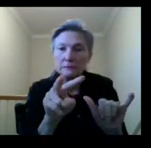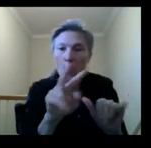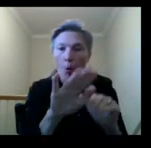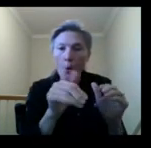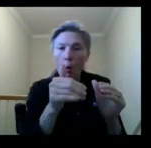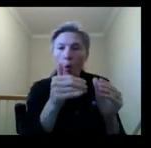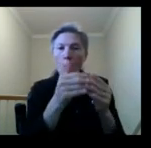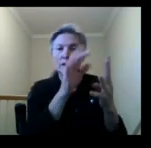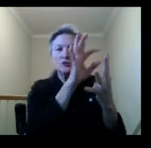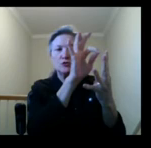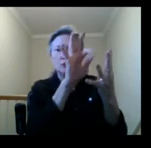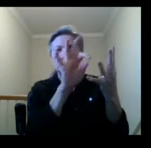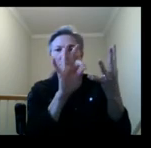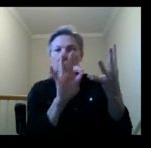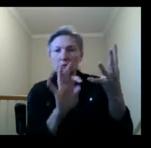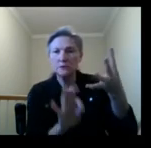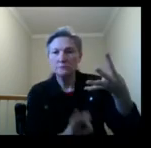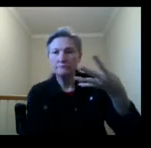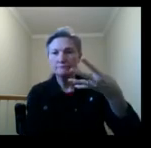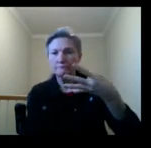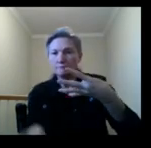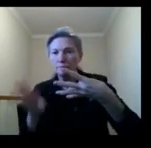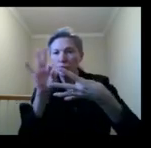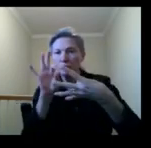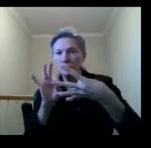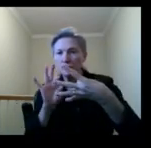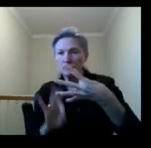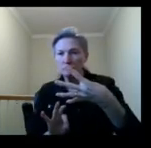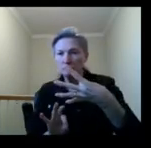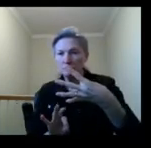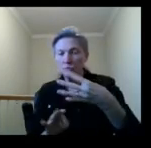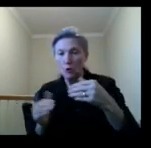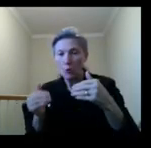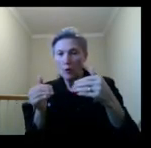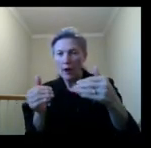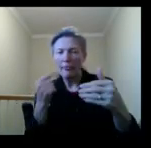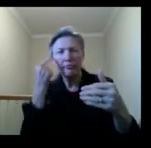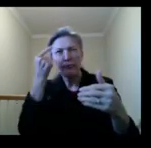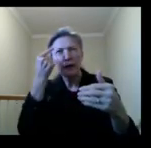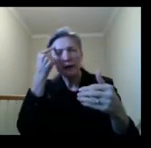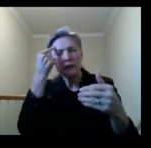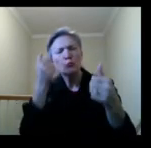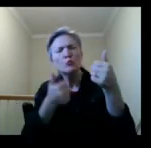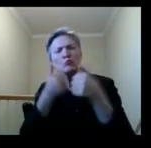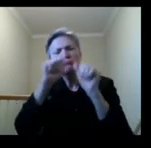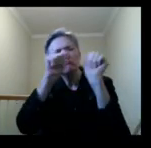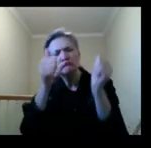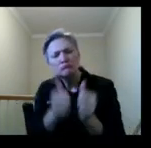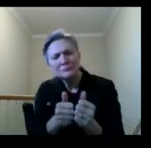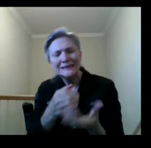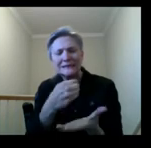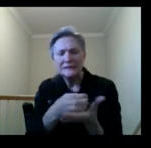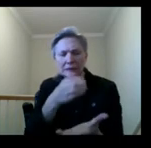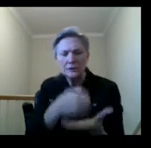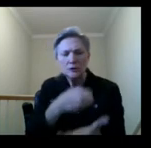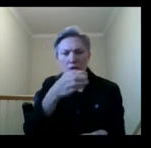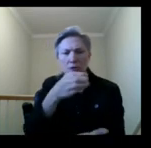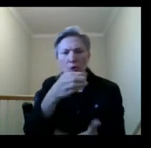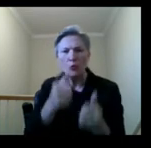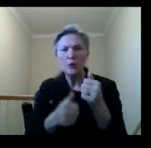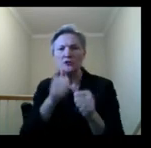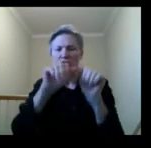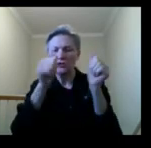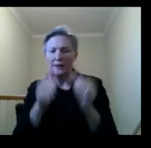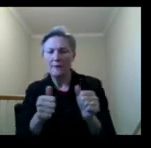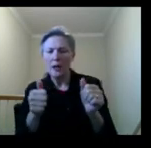all the choices that we have, okay? So take a second and think, which shape is a cylinder here? Which shape